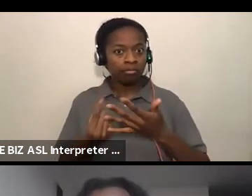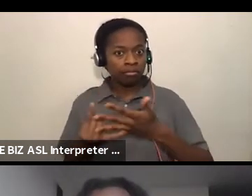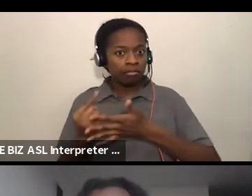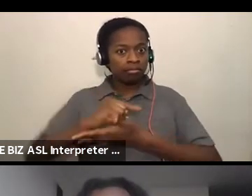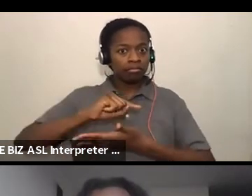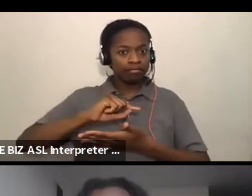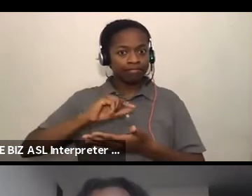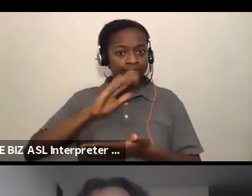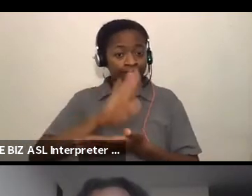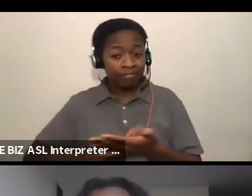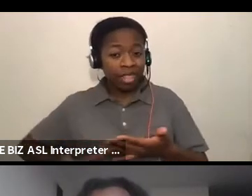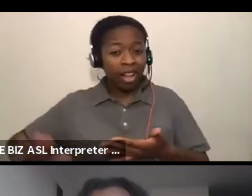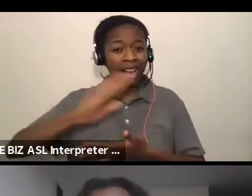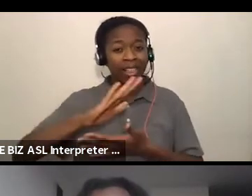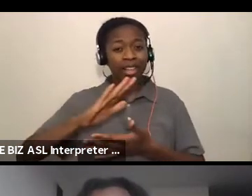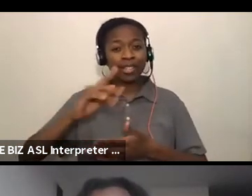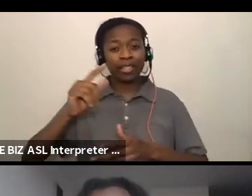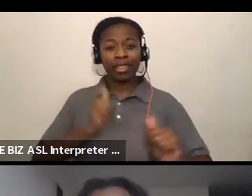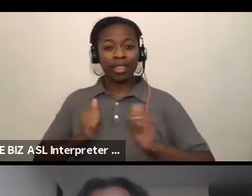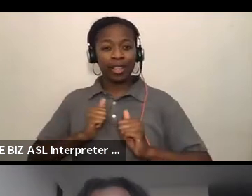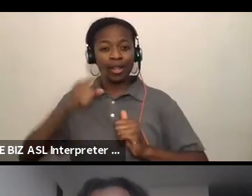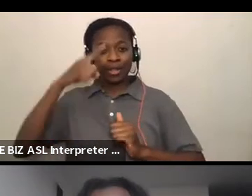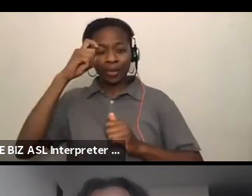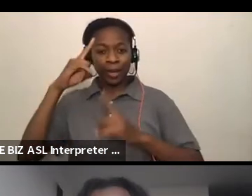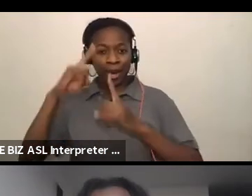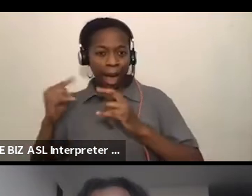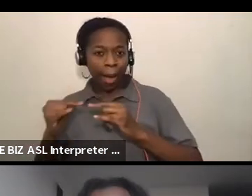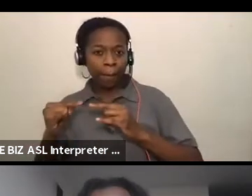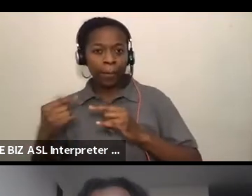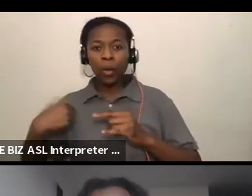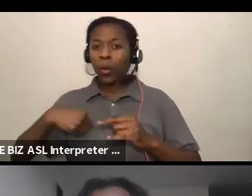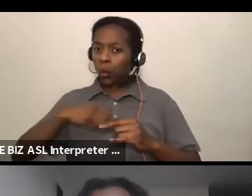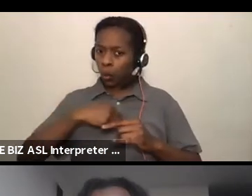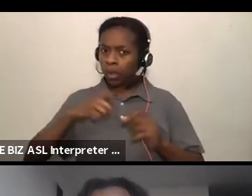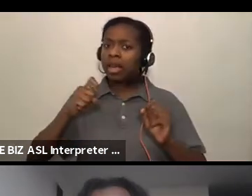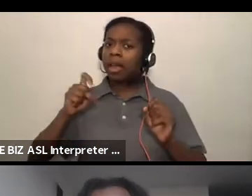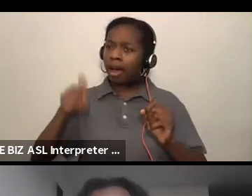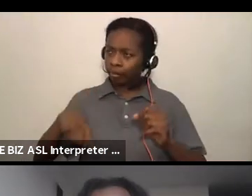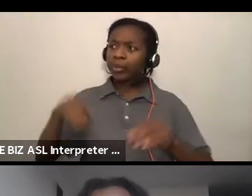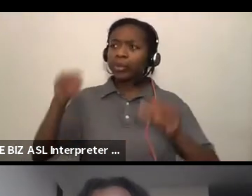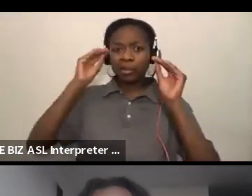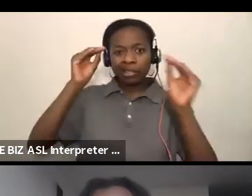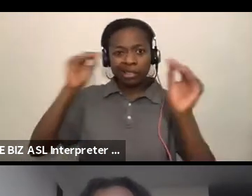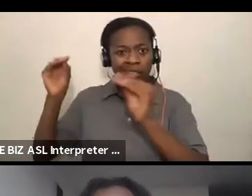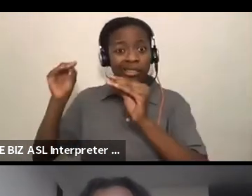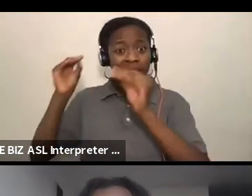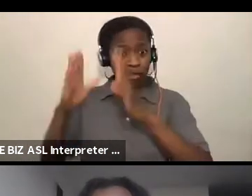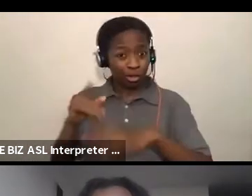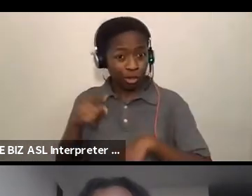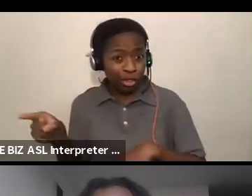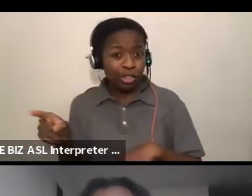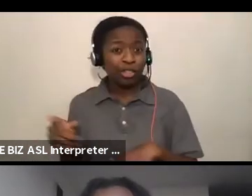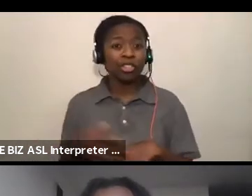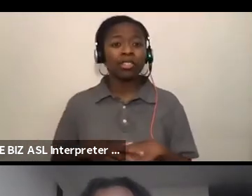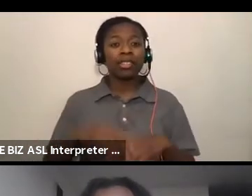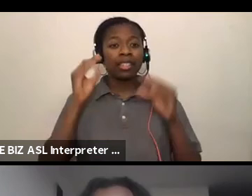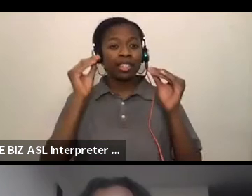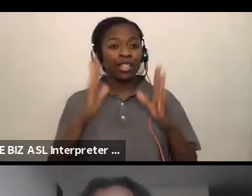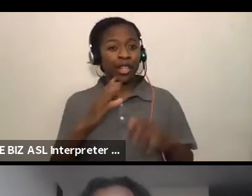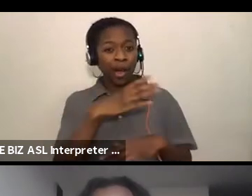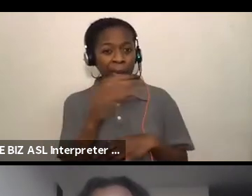like go through that same thing where you're like teaching a teacher, but also teaching your company. And it then brings the question, like, when do theater artists of